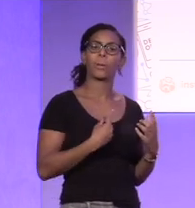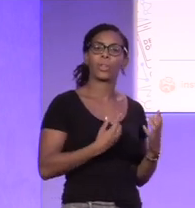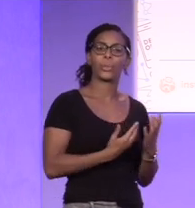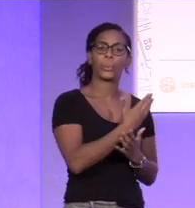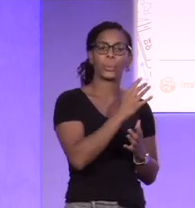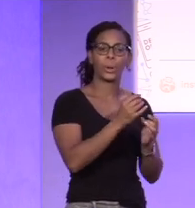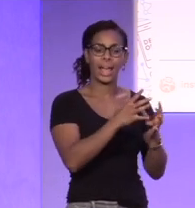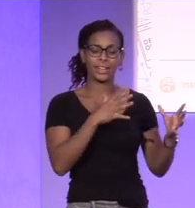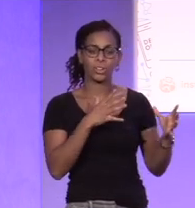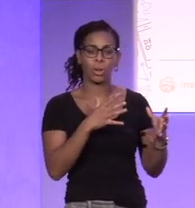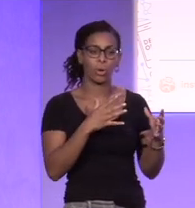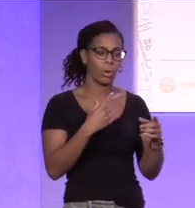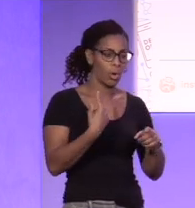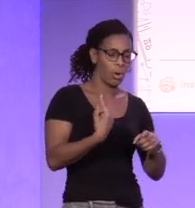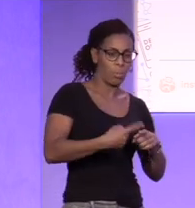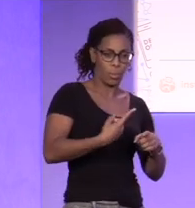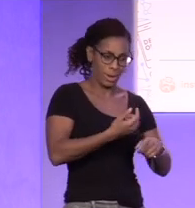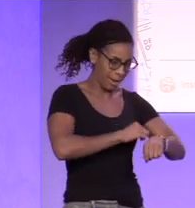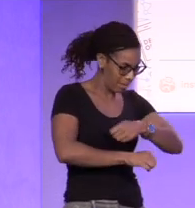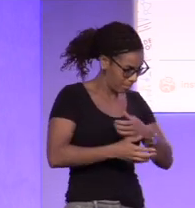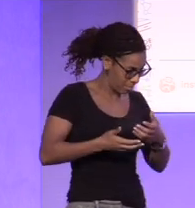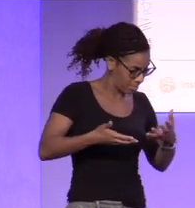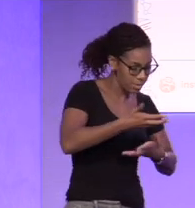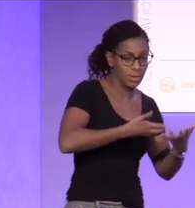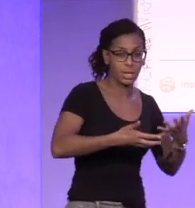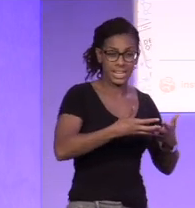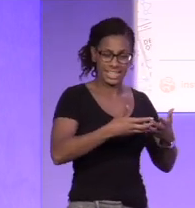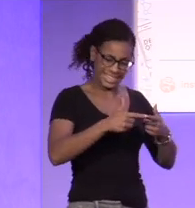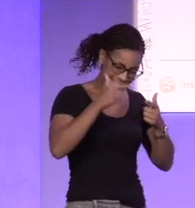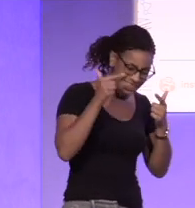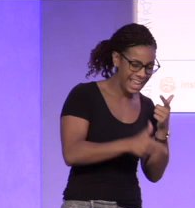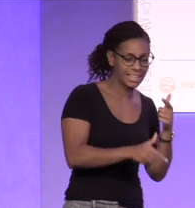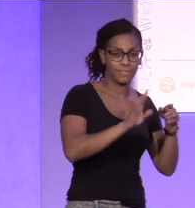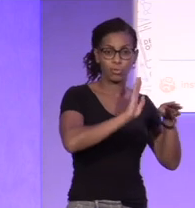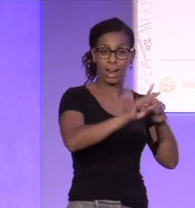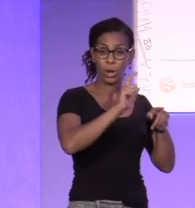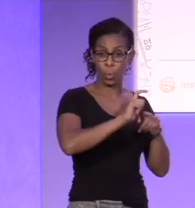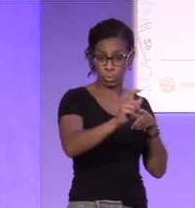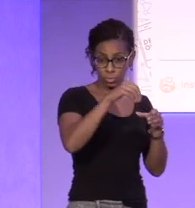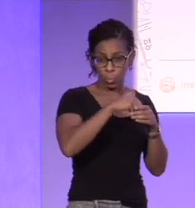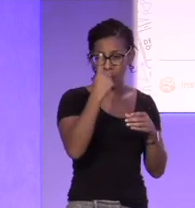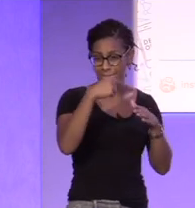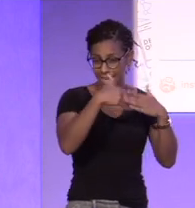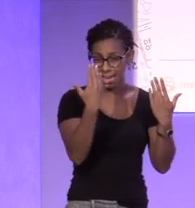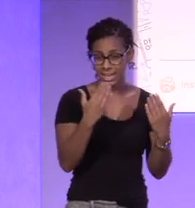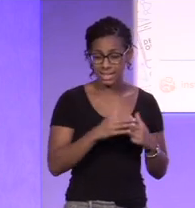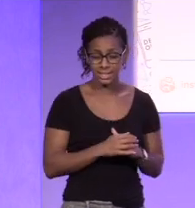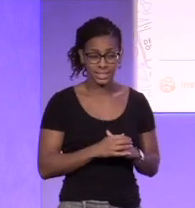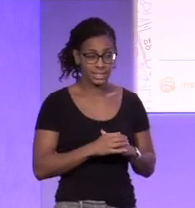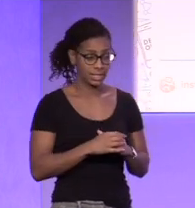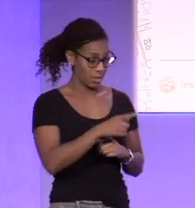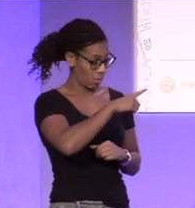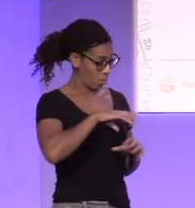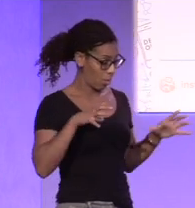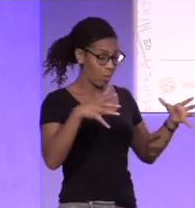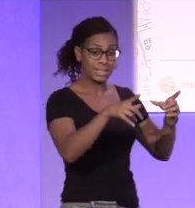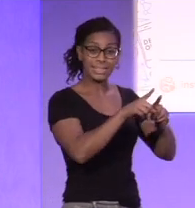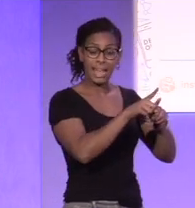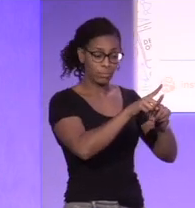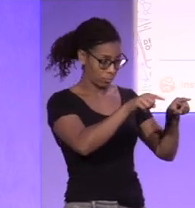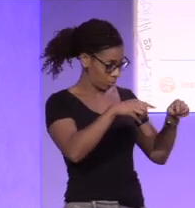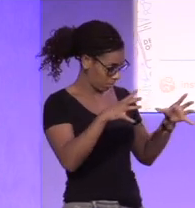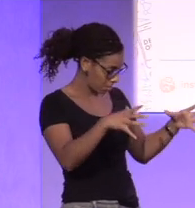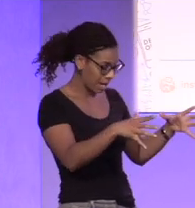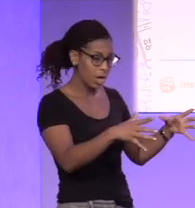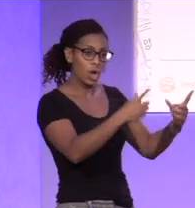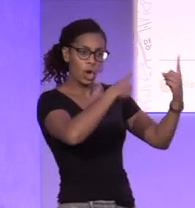bringing an entire team together in an intensive training course for a single day, putting everybody in the same room and going back to basics